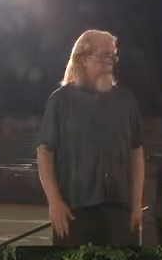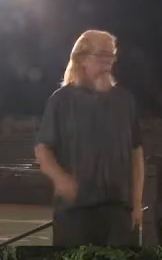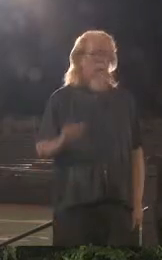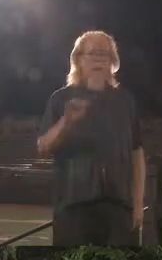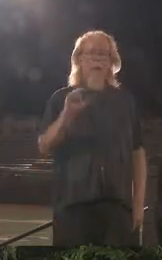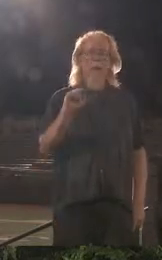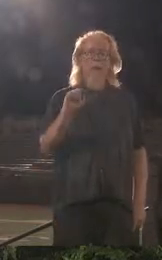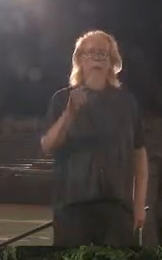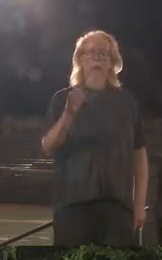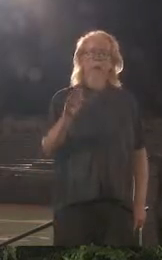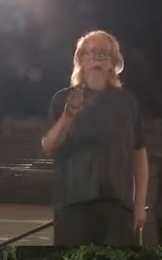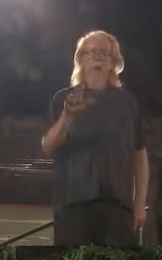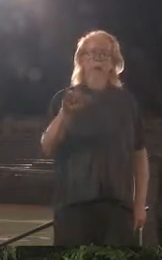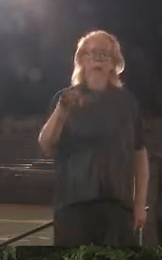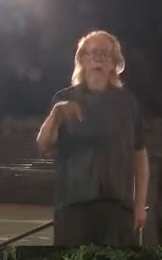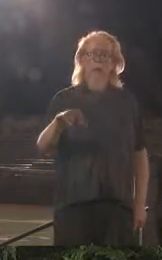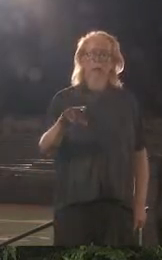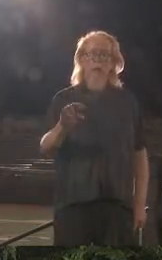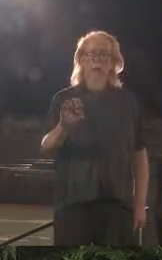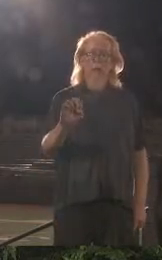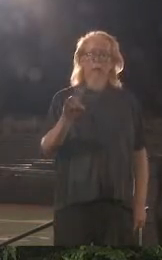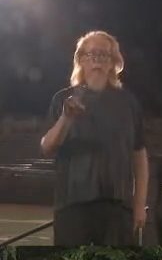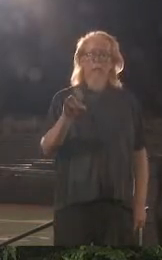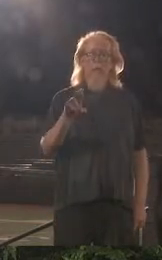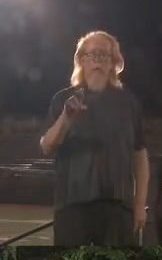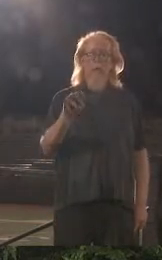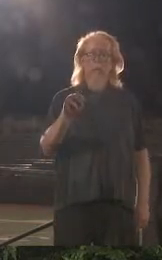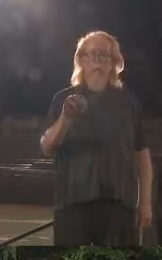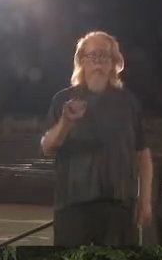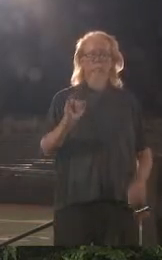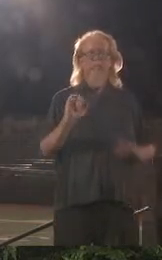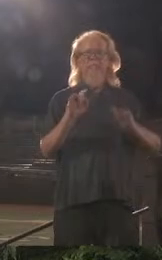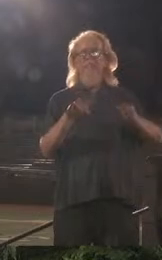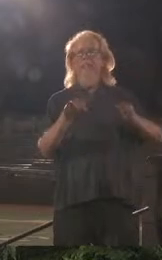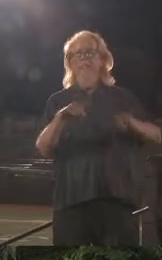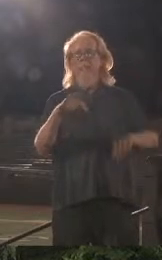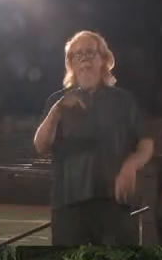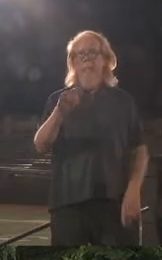Angelique Lynn Velma will be attending Palo Alto College.